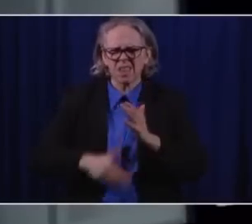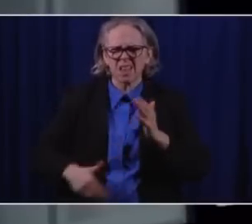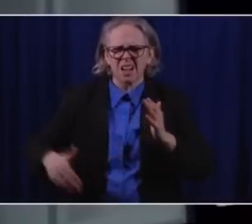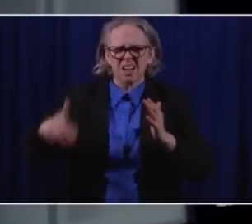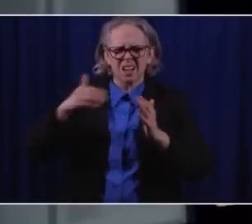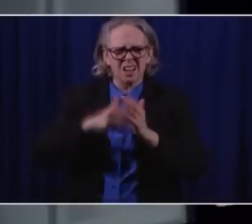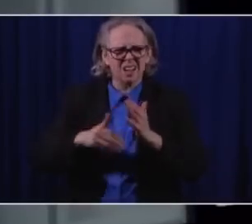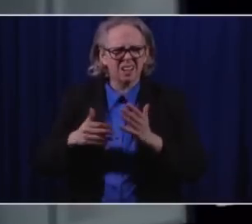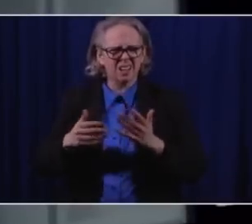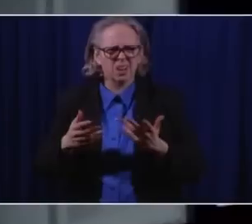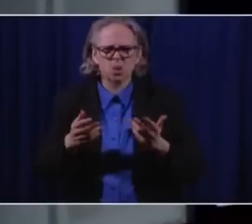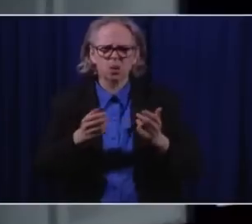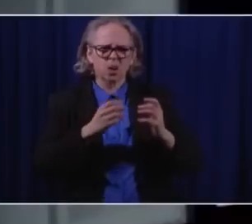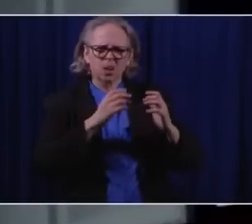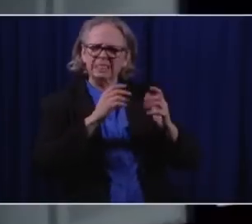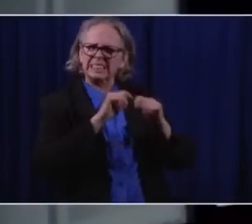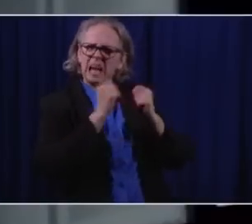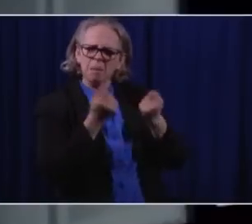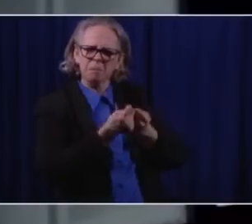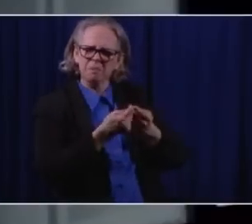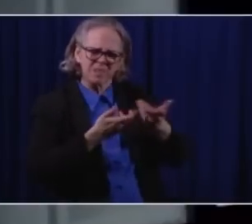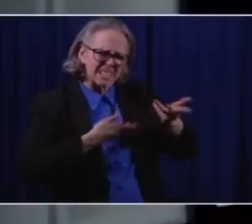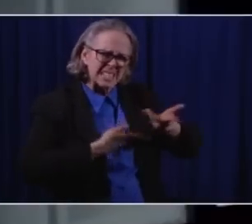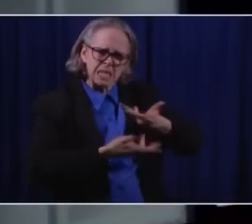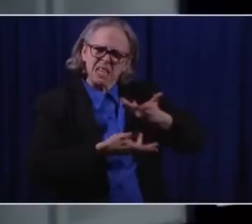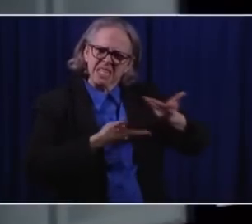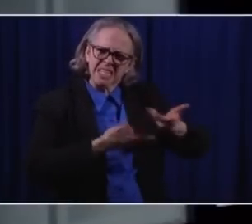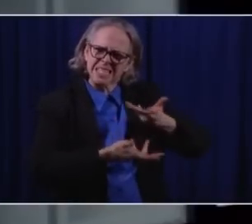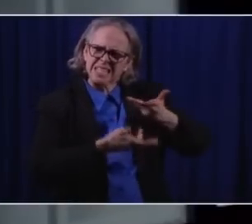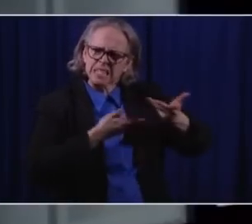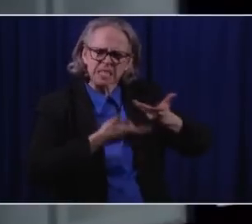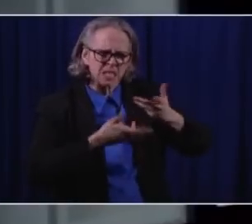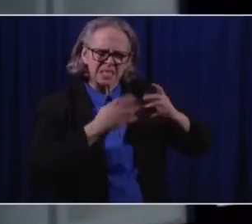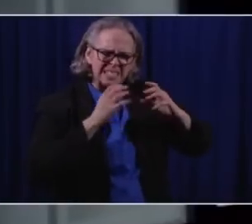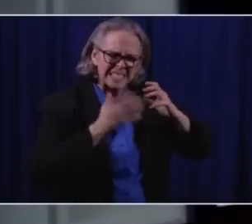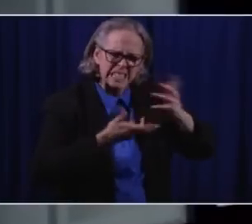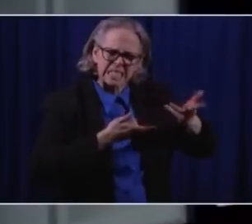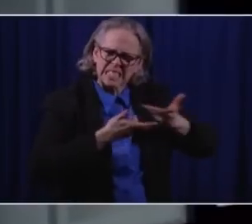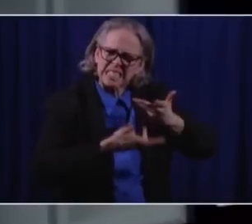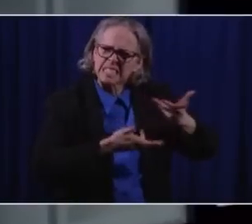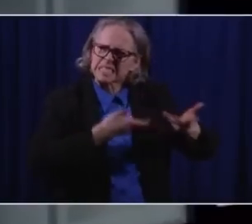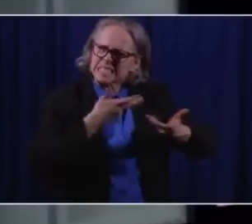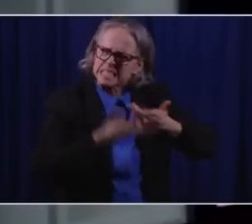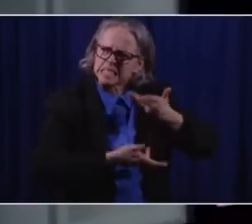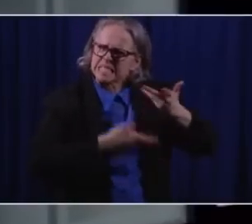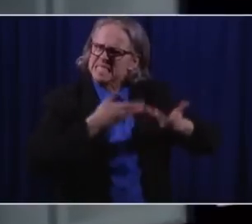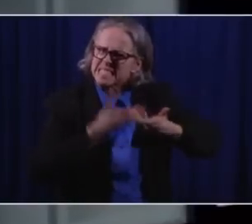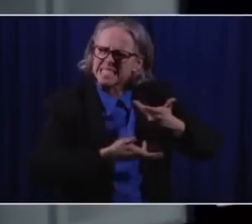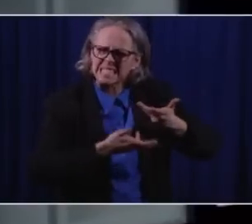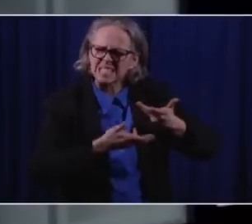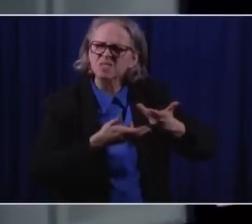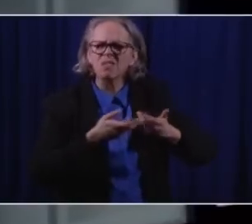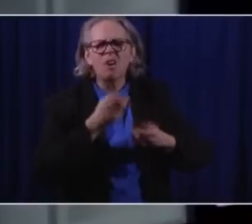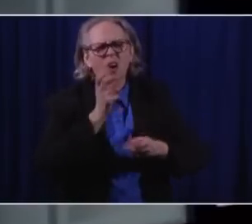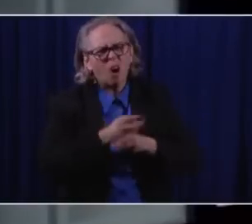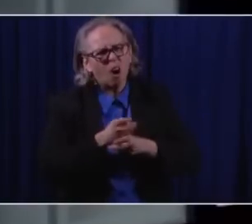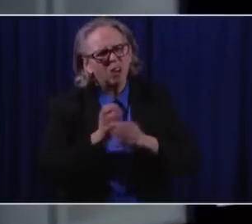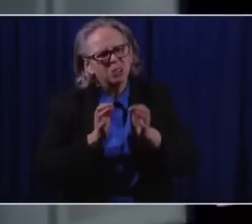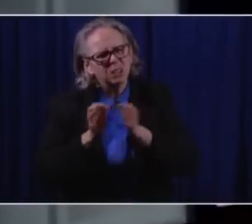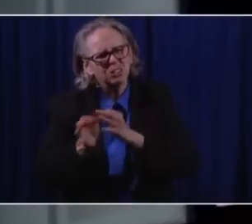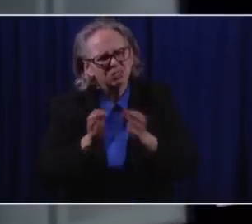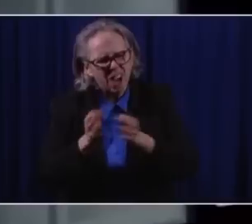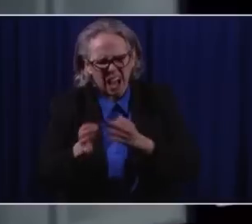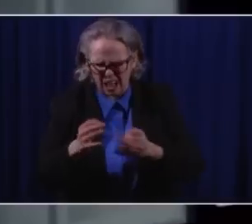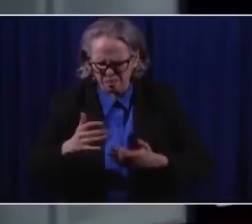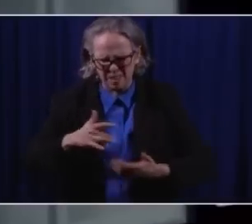happen for the best outcome of our patients. And it's just, I don't know that I can articulate what it feels like